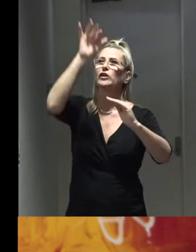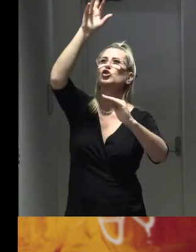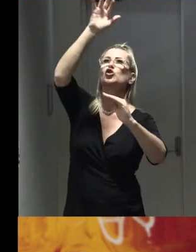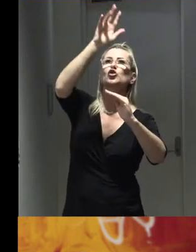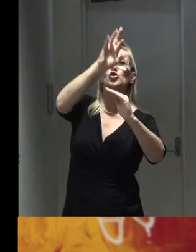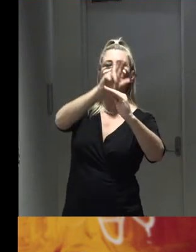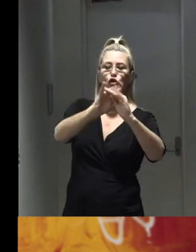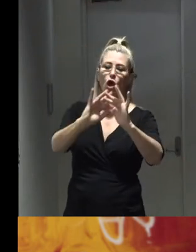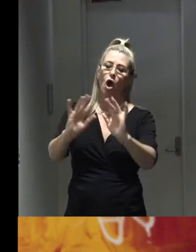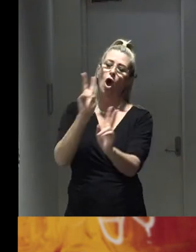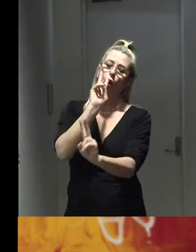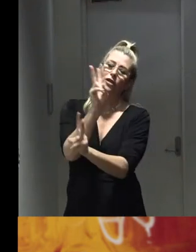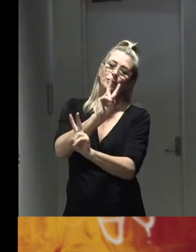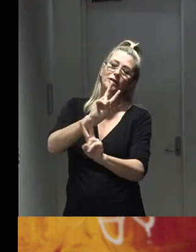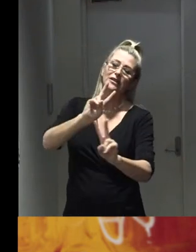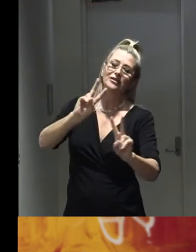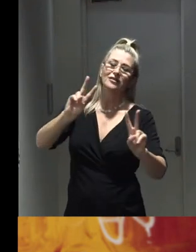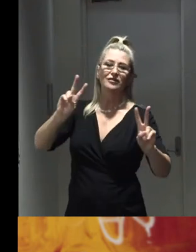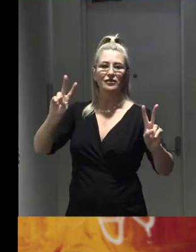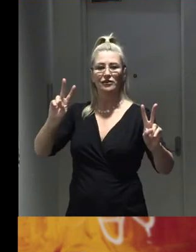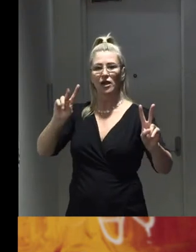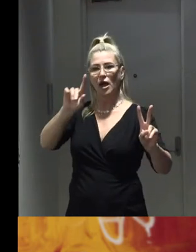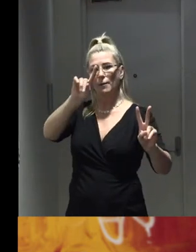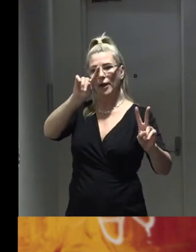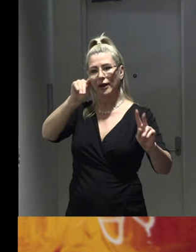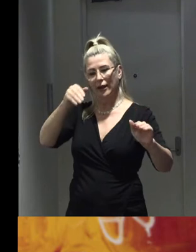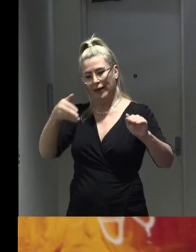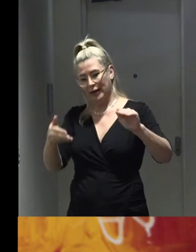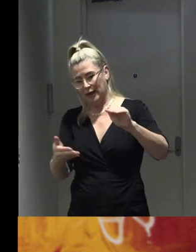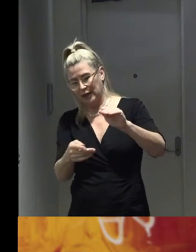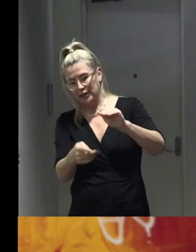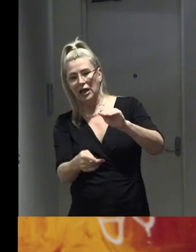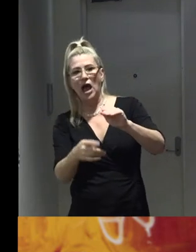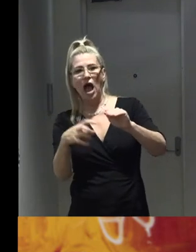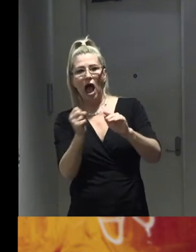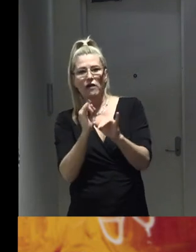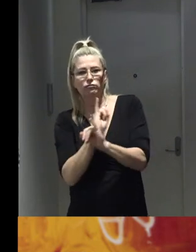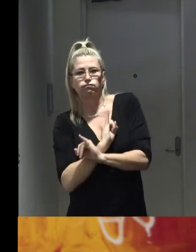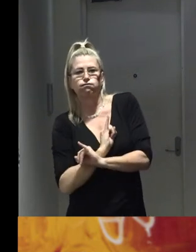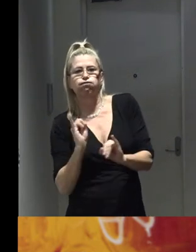rooftops. But underlying this serene image lie the horrors of the ghetto.